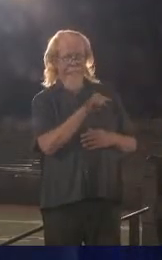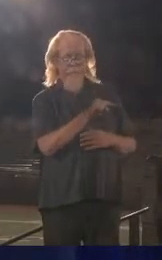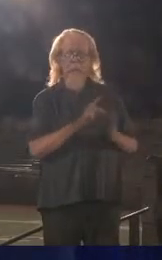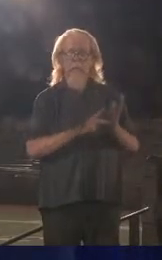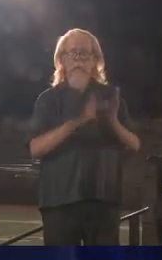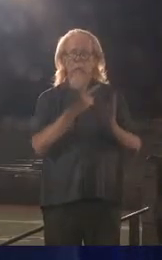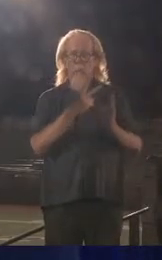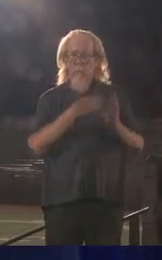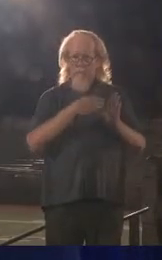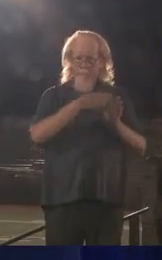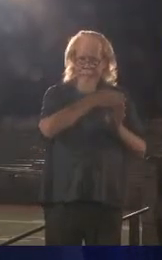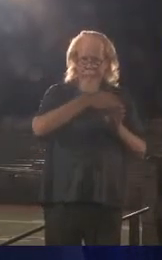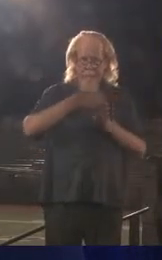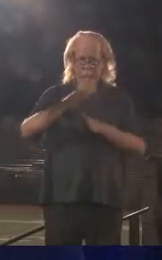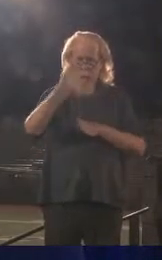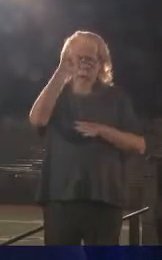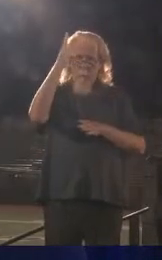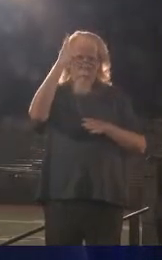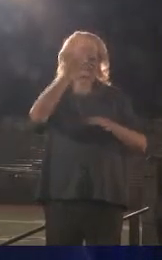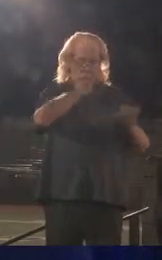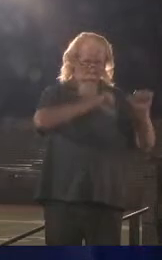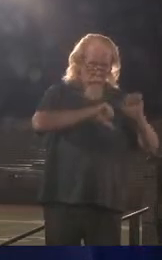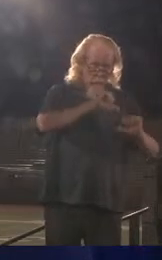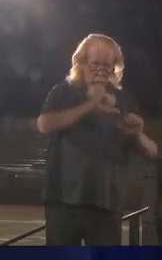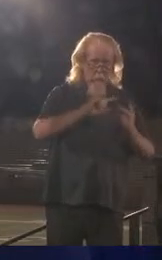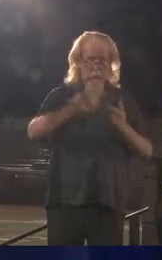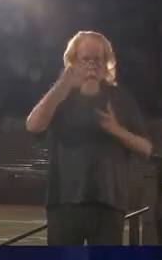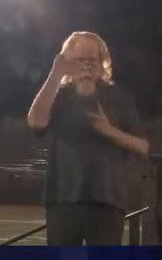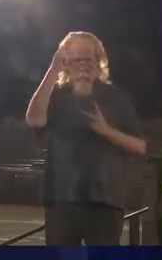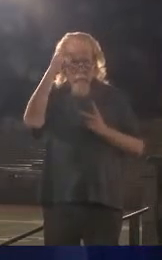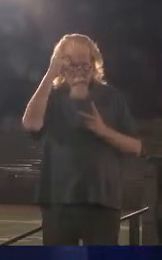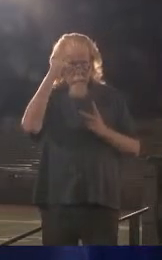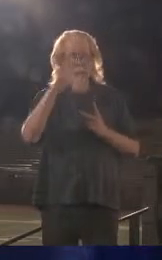in political science and government, as well as Spanish.